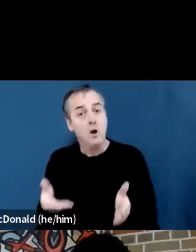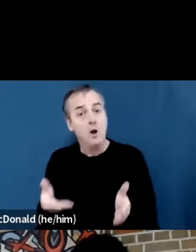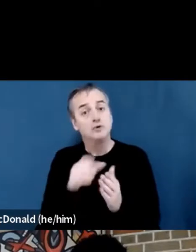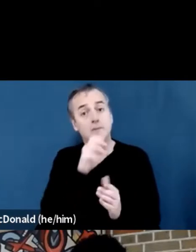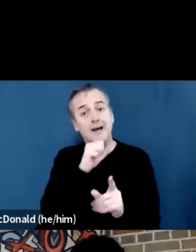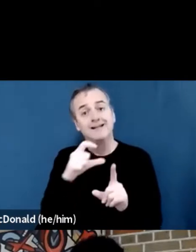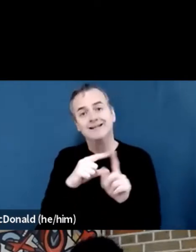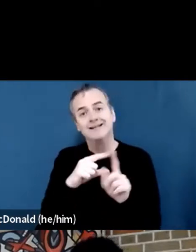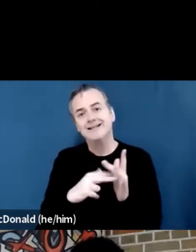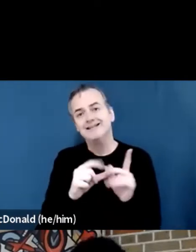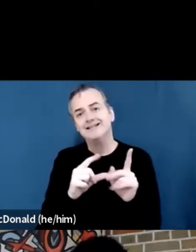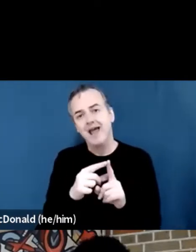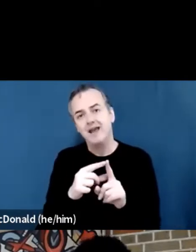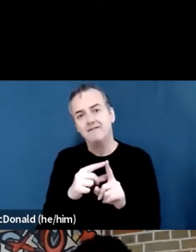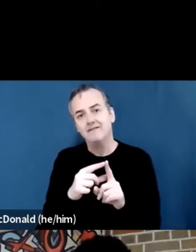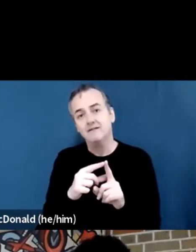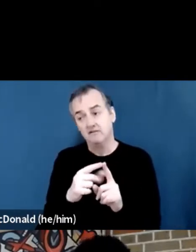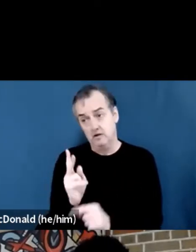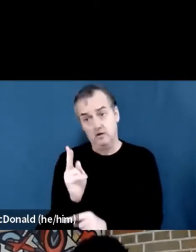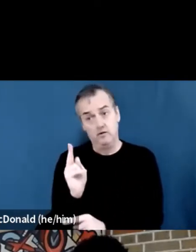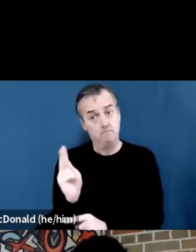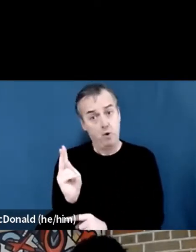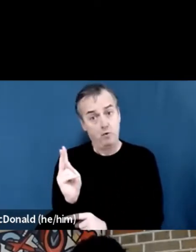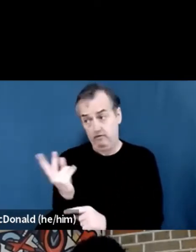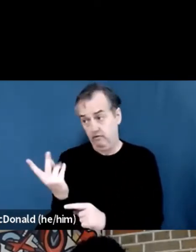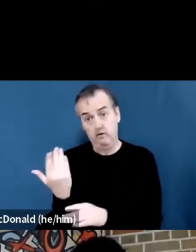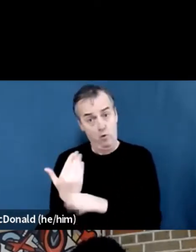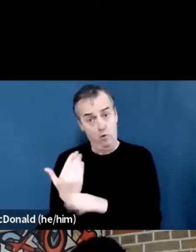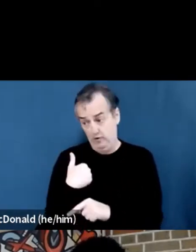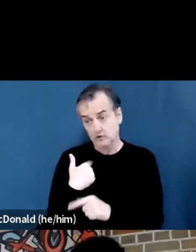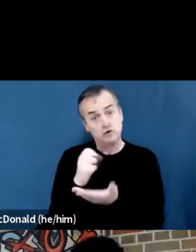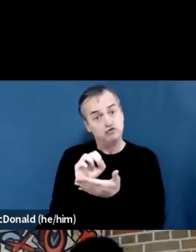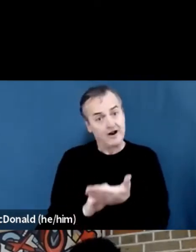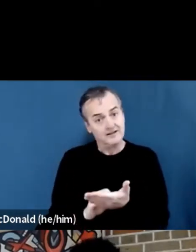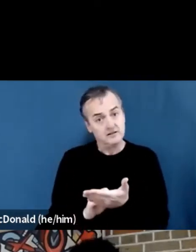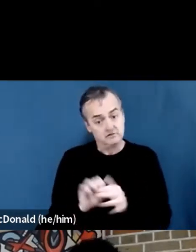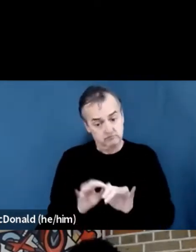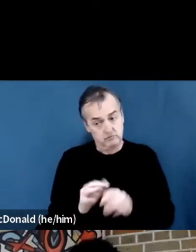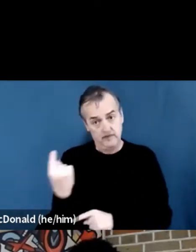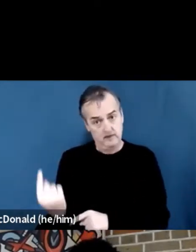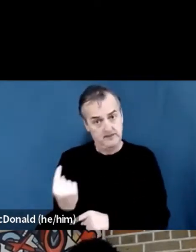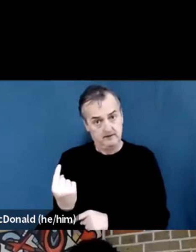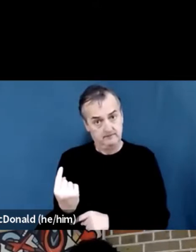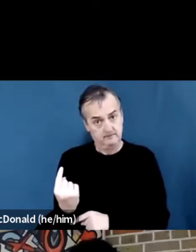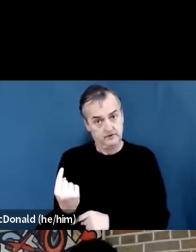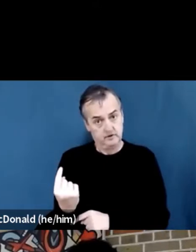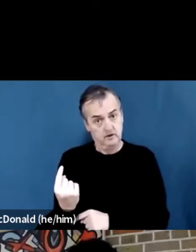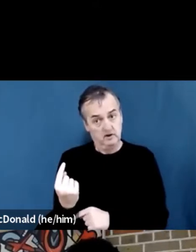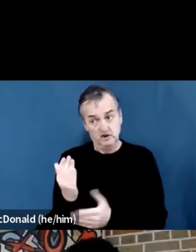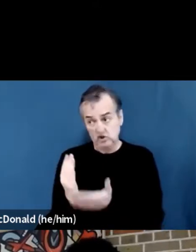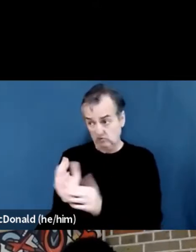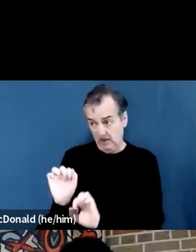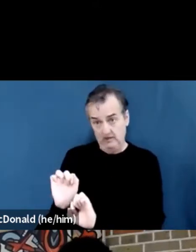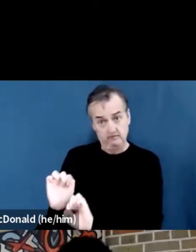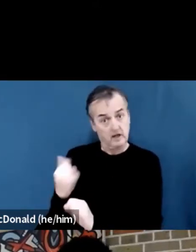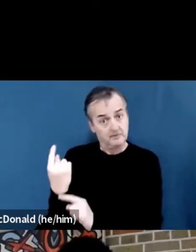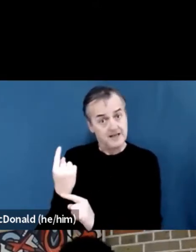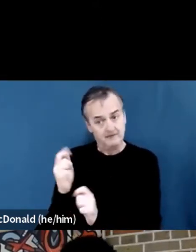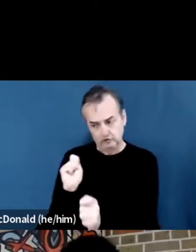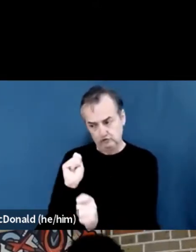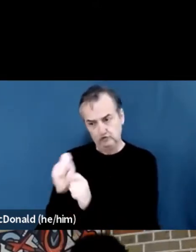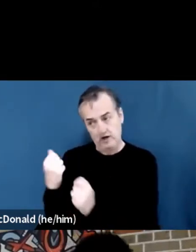us as writers, as playwrights, but they've also made that transition, as Donna was kind of alluding to with